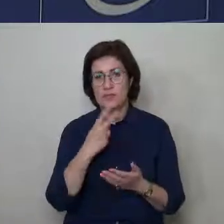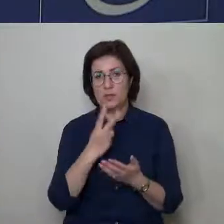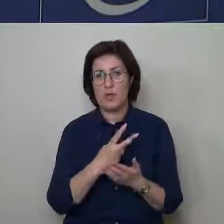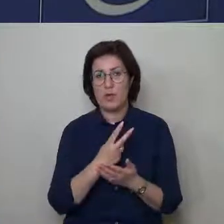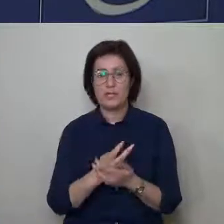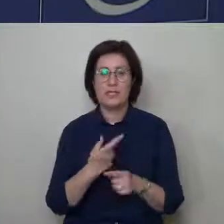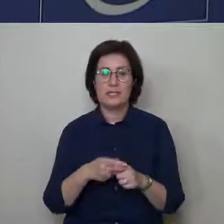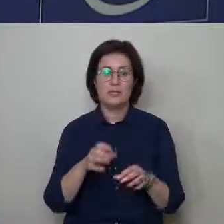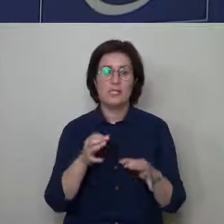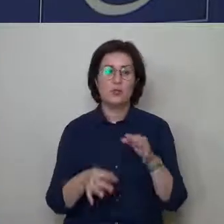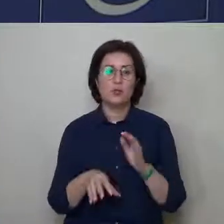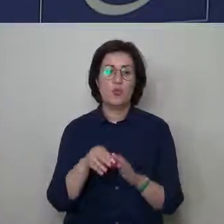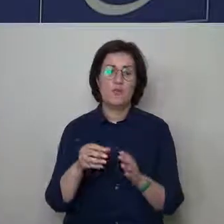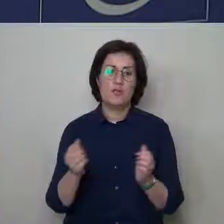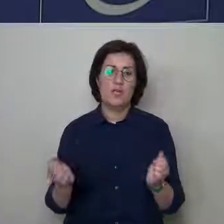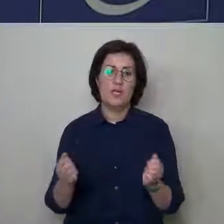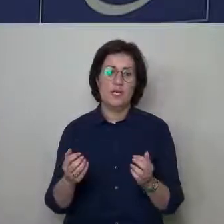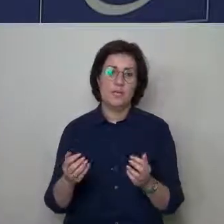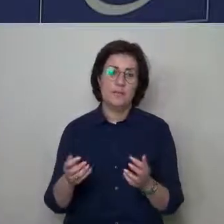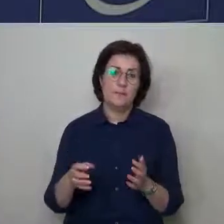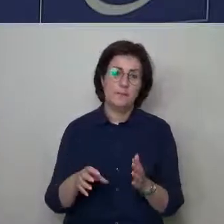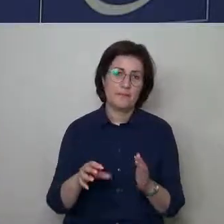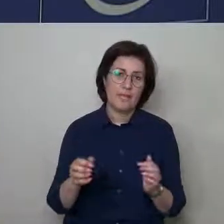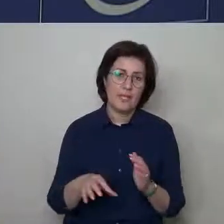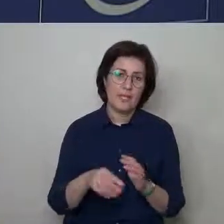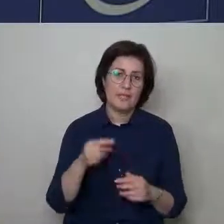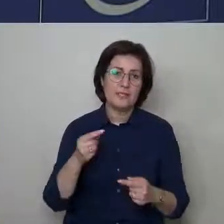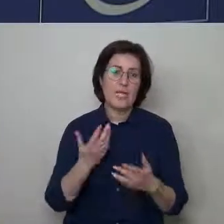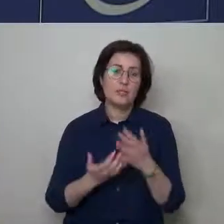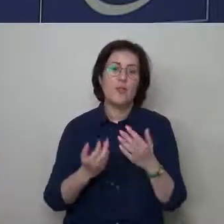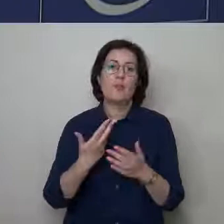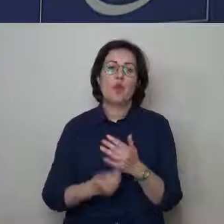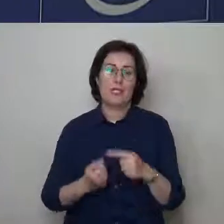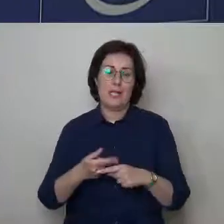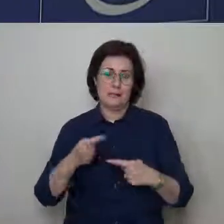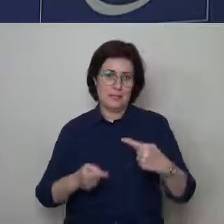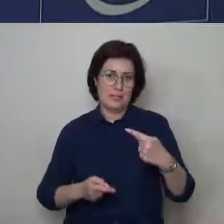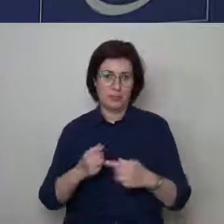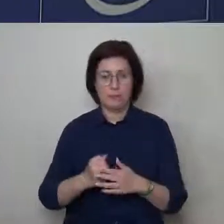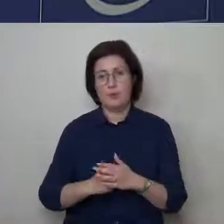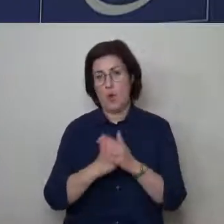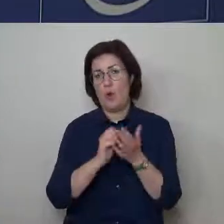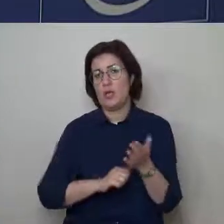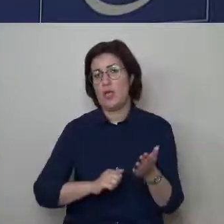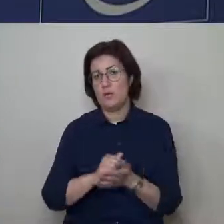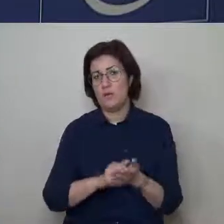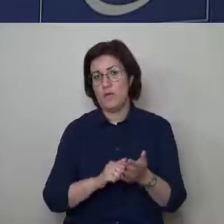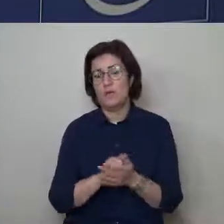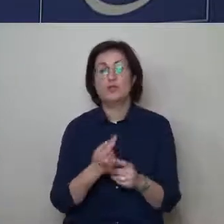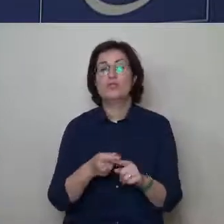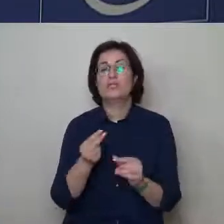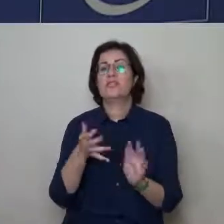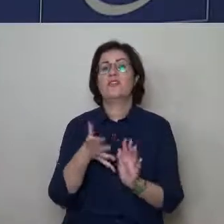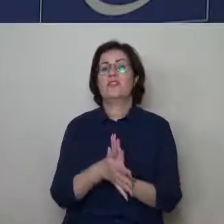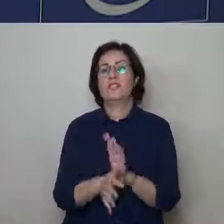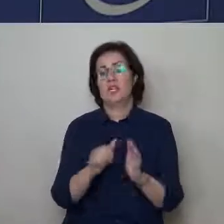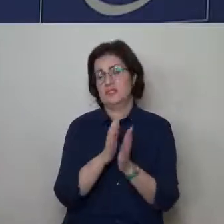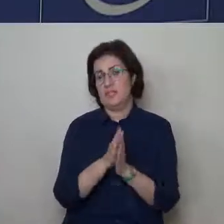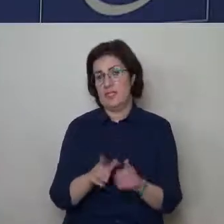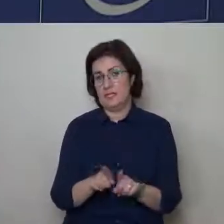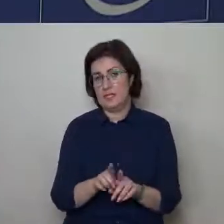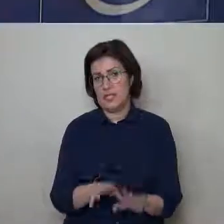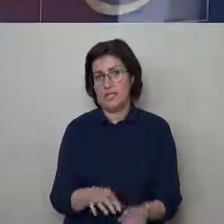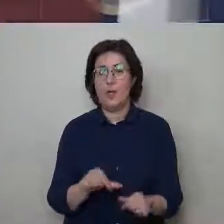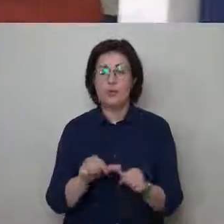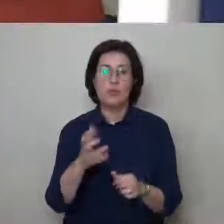an organization as ours, we would then have to show the court fee and justify, especially why we lost that